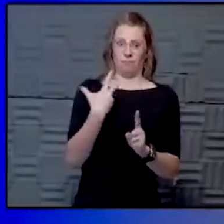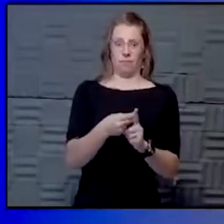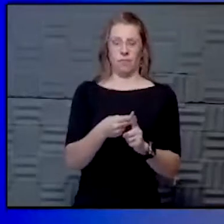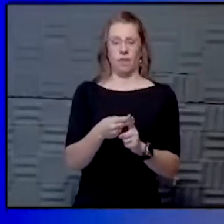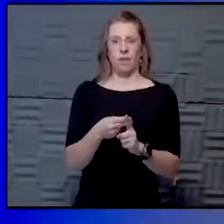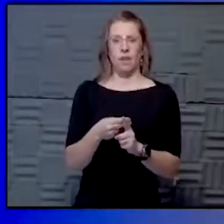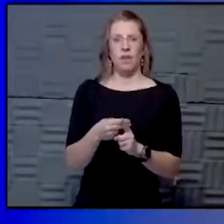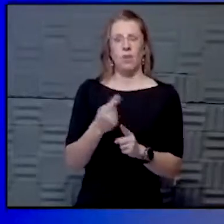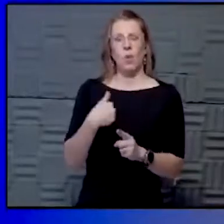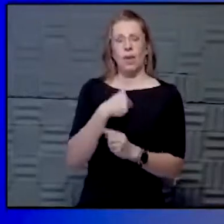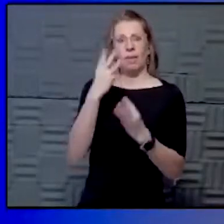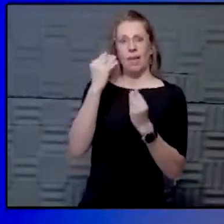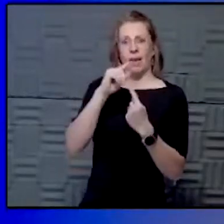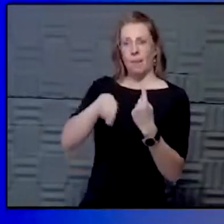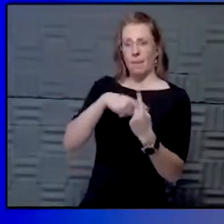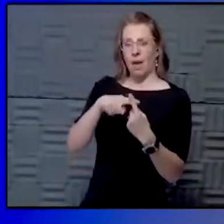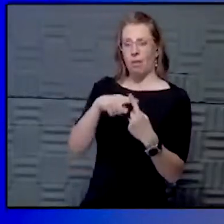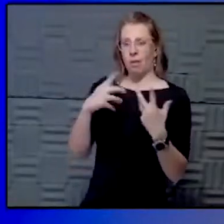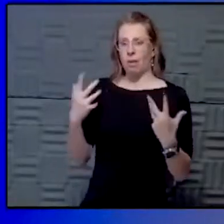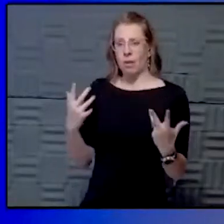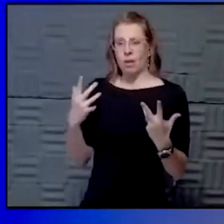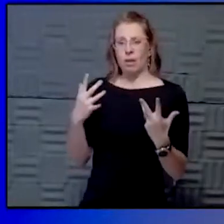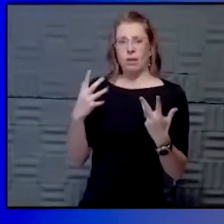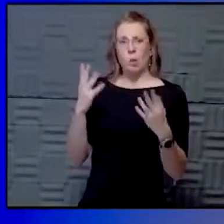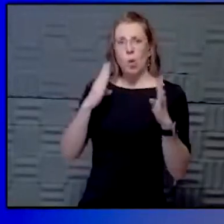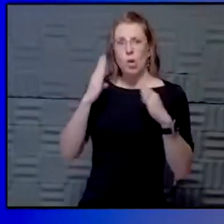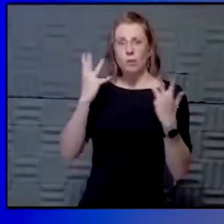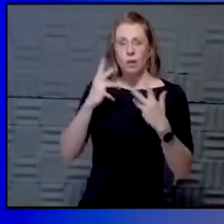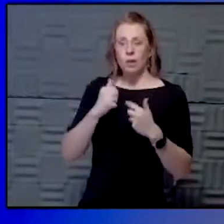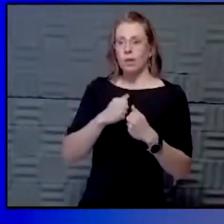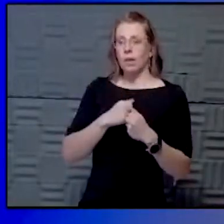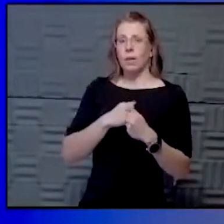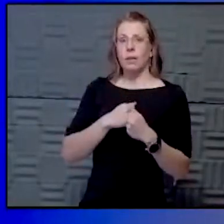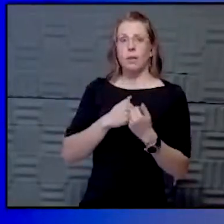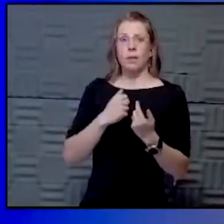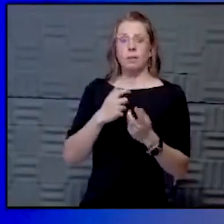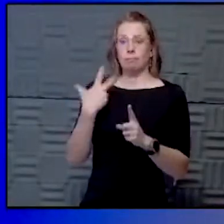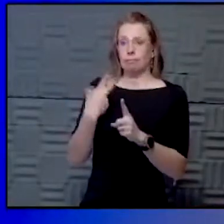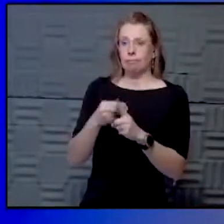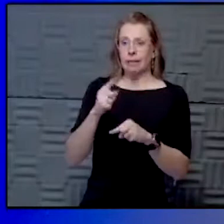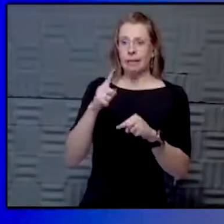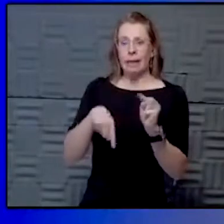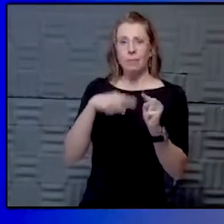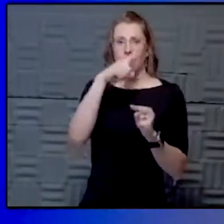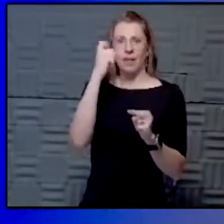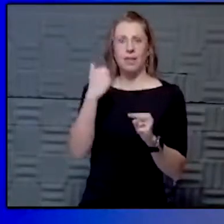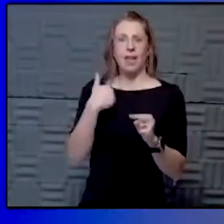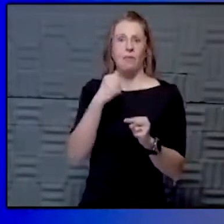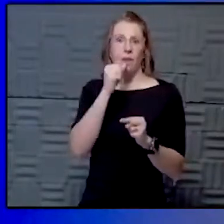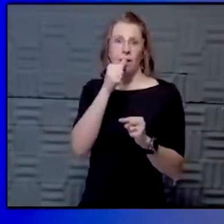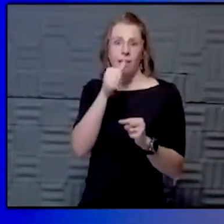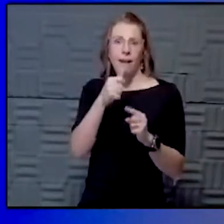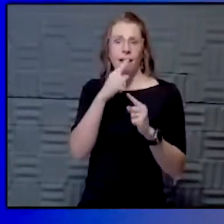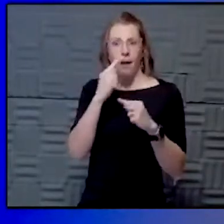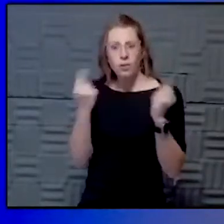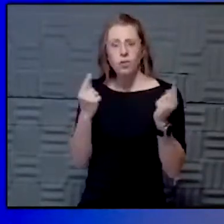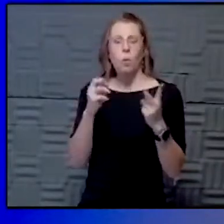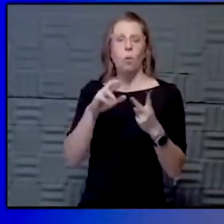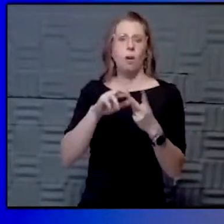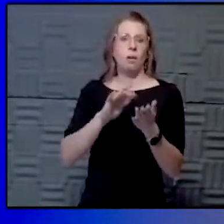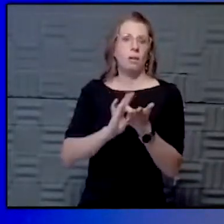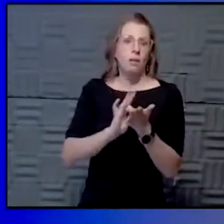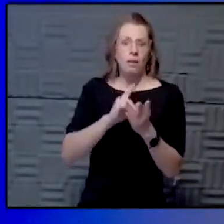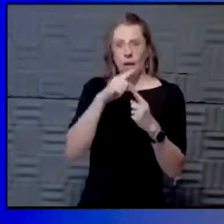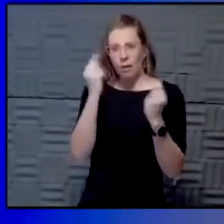contraindications, not being able to get the vaccine because you have a peanut allergy or a food allergy or an antibiotic or other drug